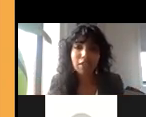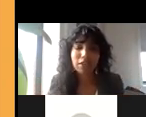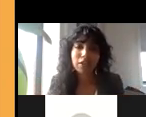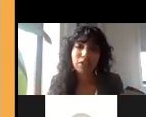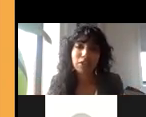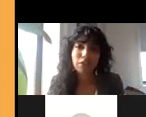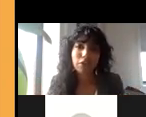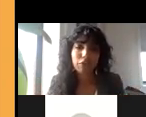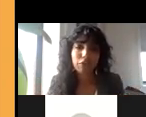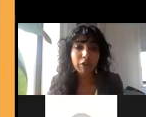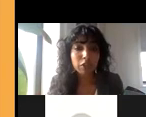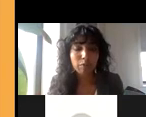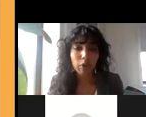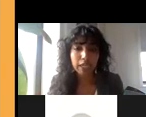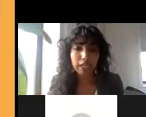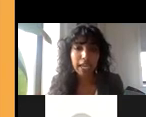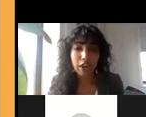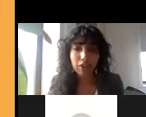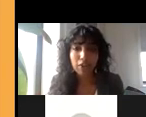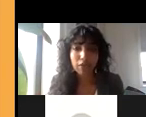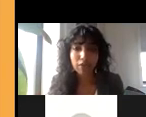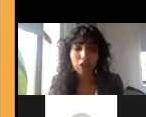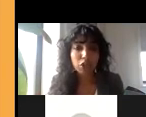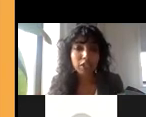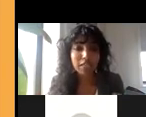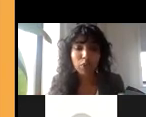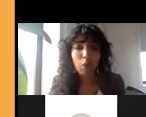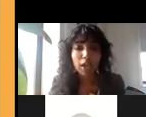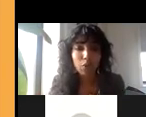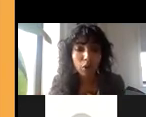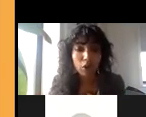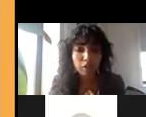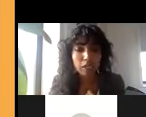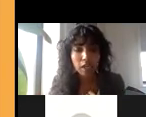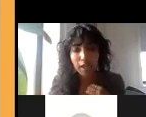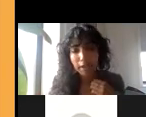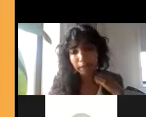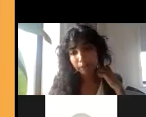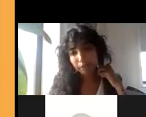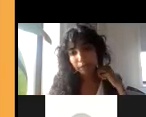alternatives for real support and care, alternatives that we want in the world.